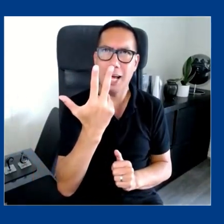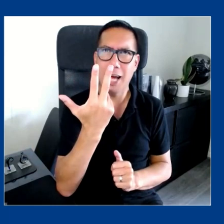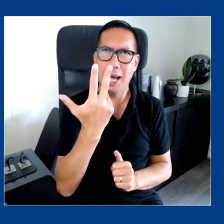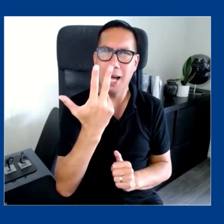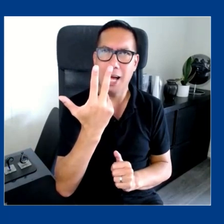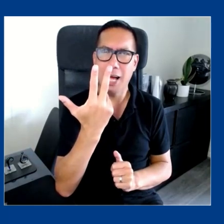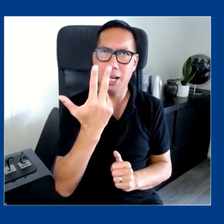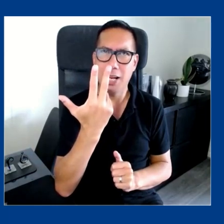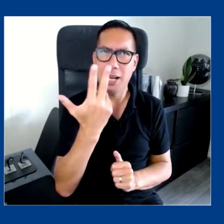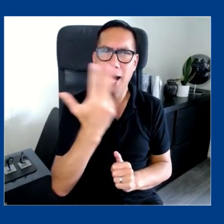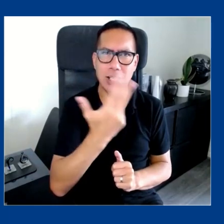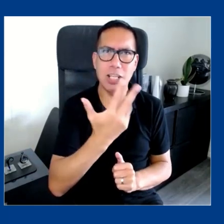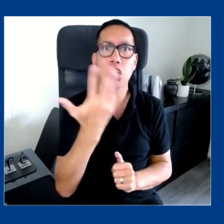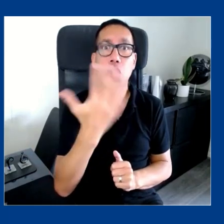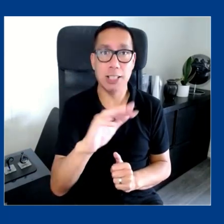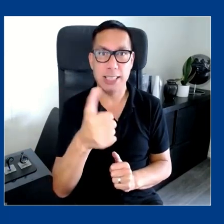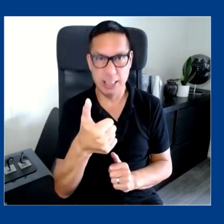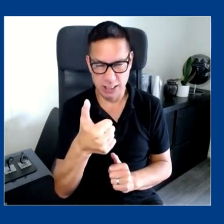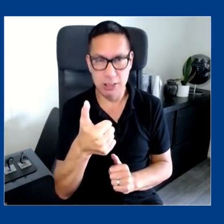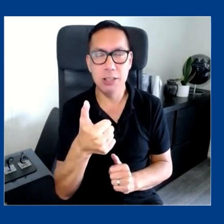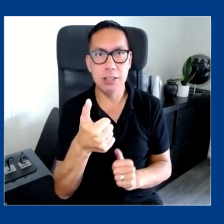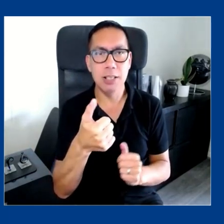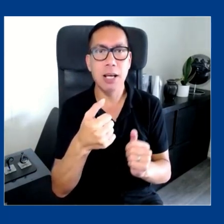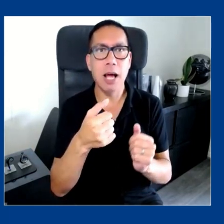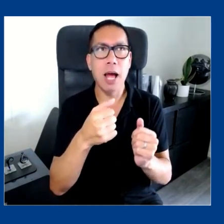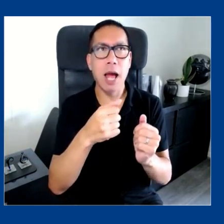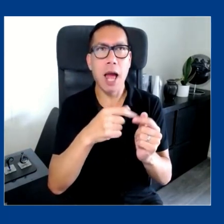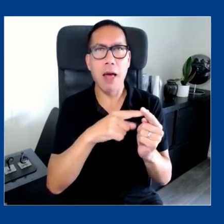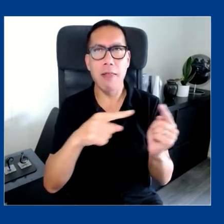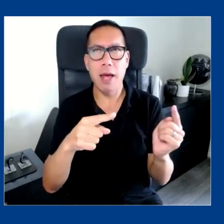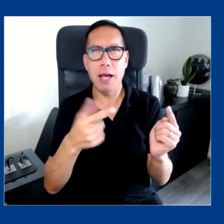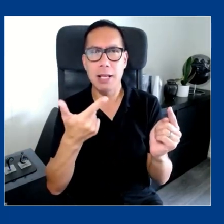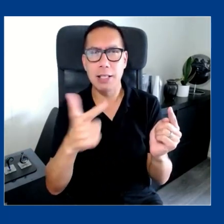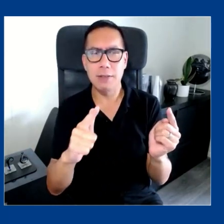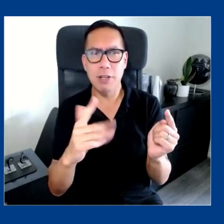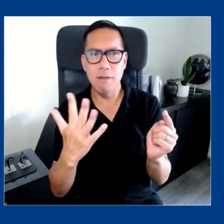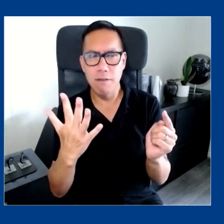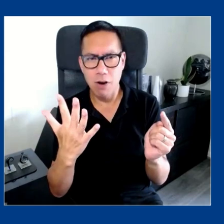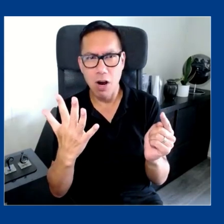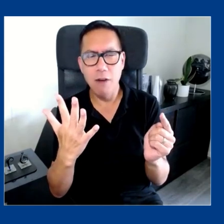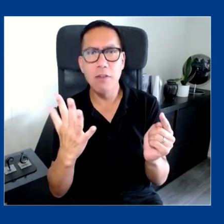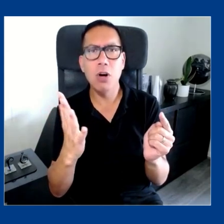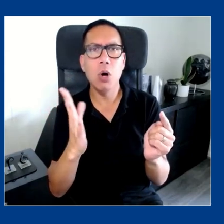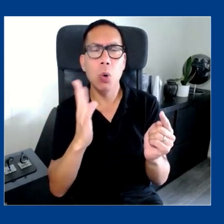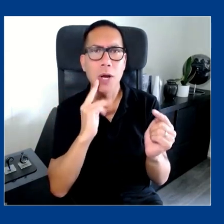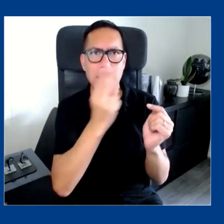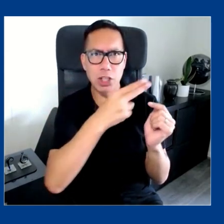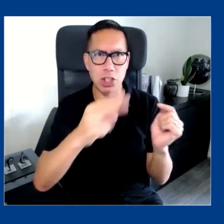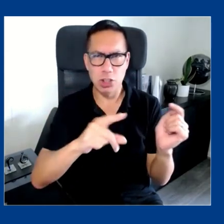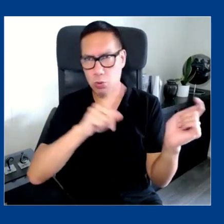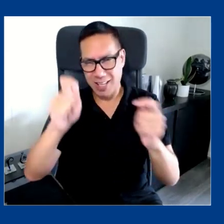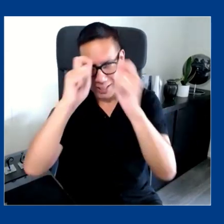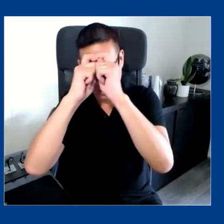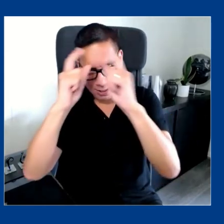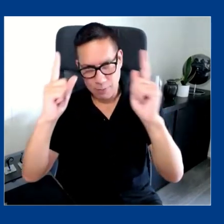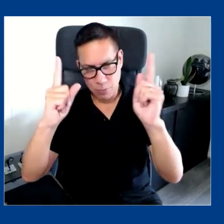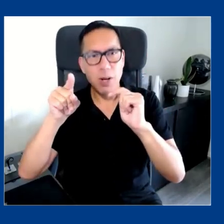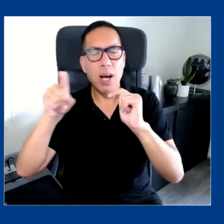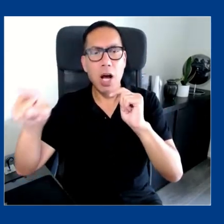1896. And then 75, when Indonesia went to East Timor and refugees. And then